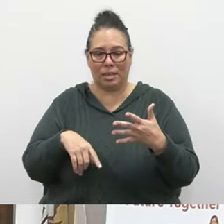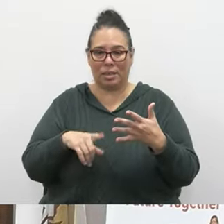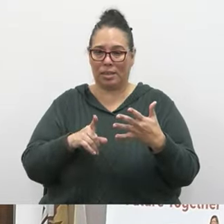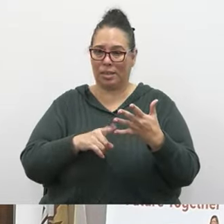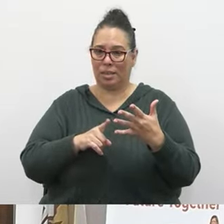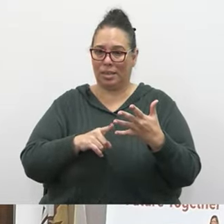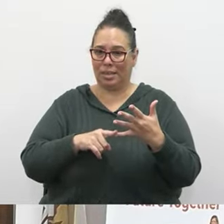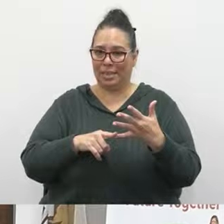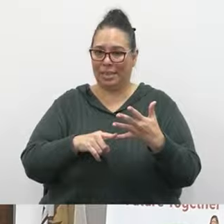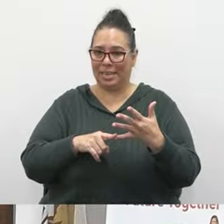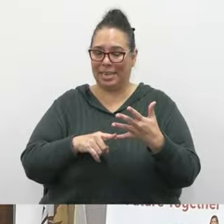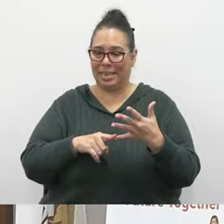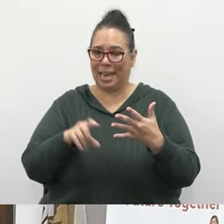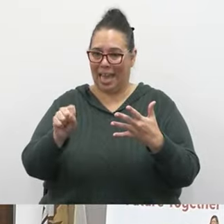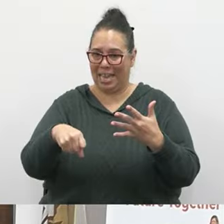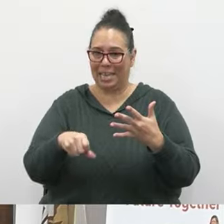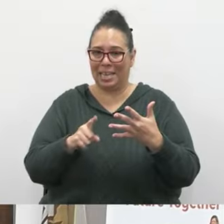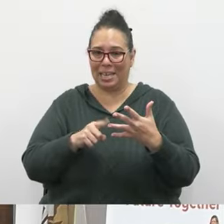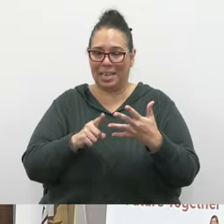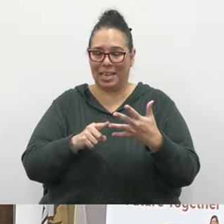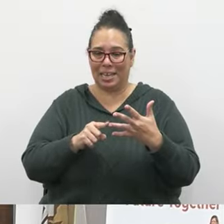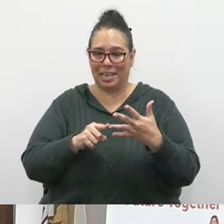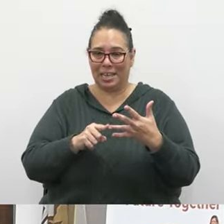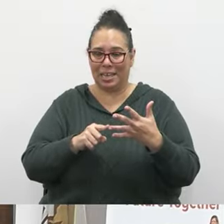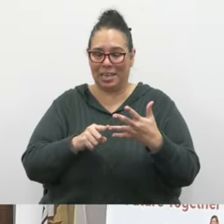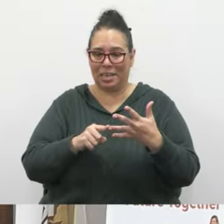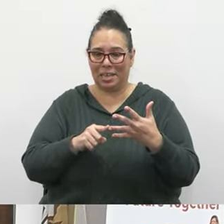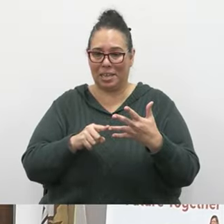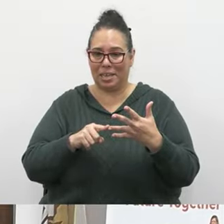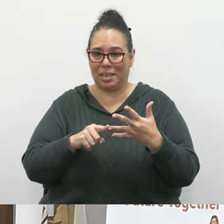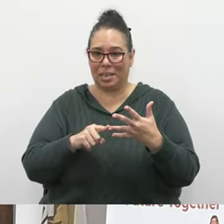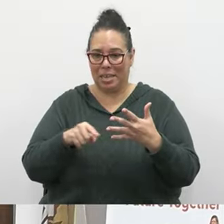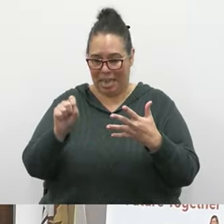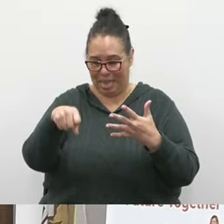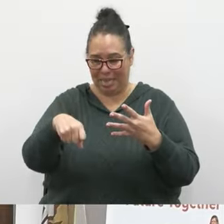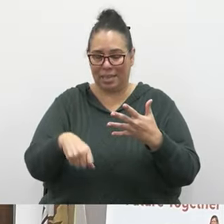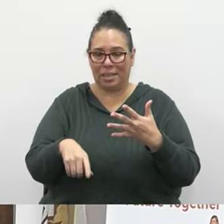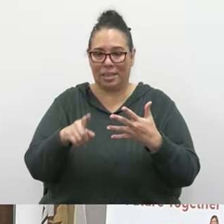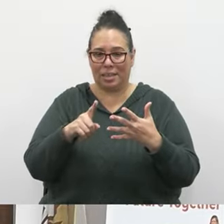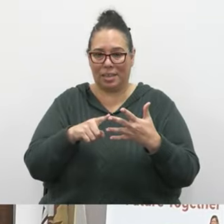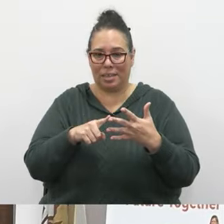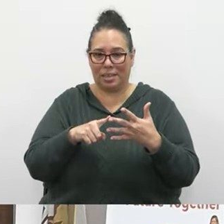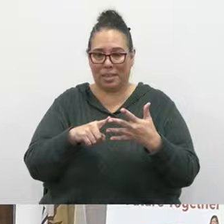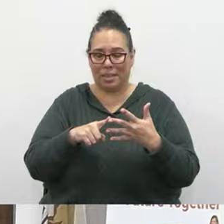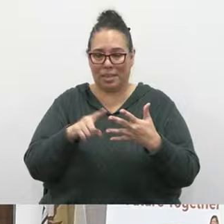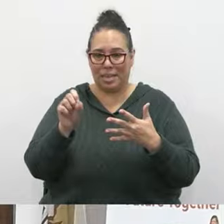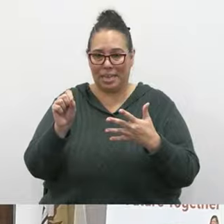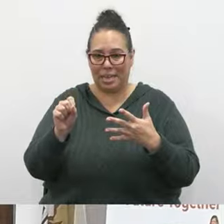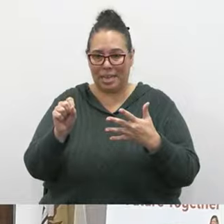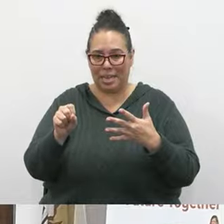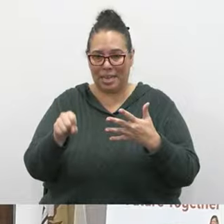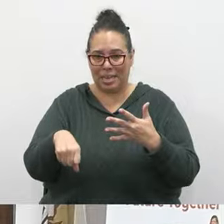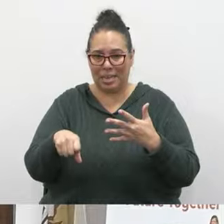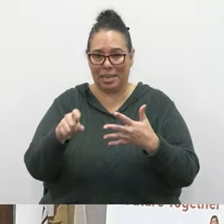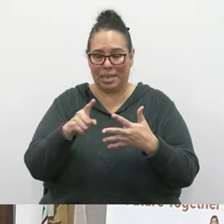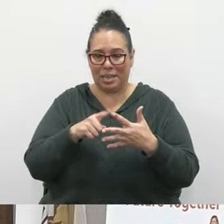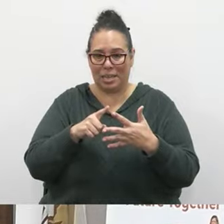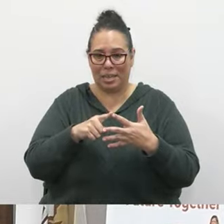Member Lopez? Aye. Vice President Otto? Aye. President Craighead?